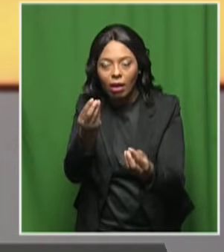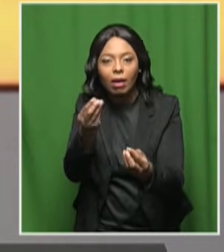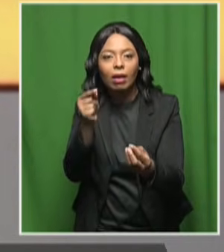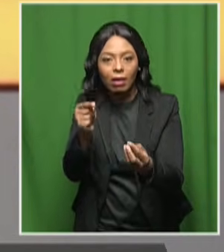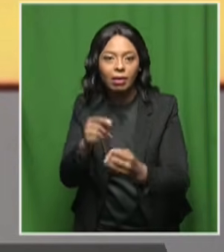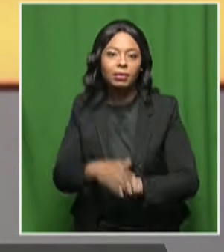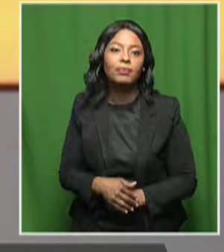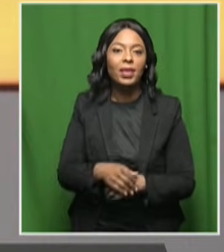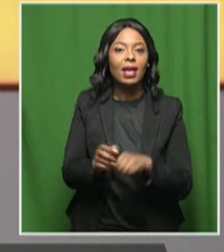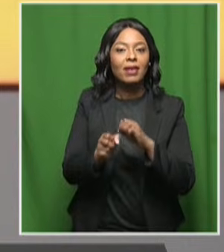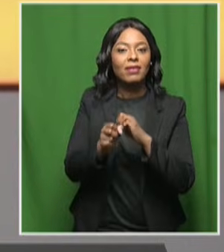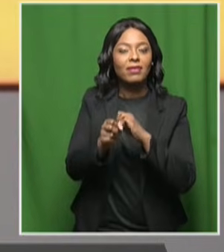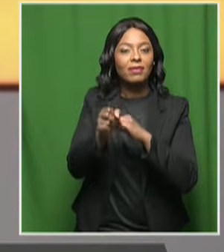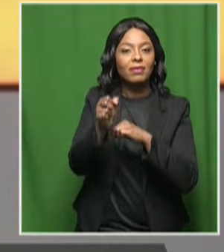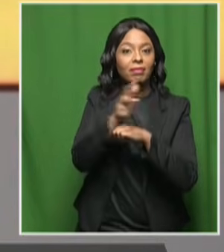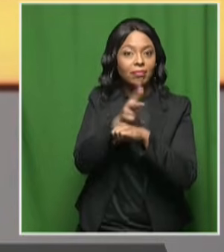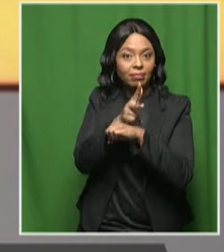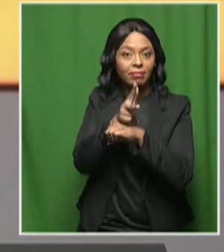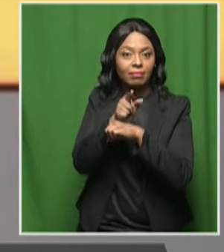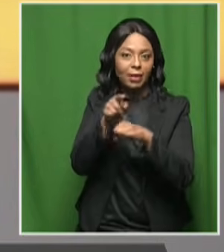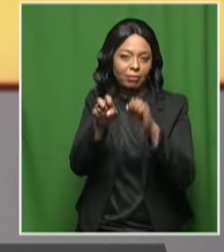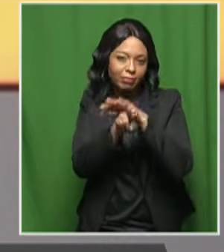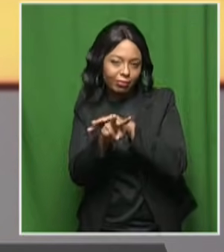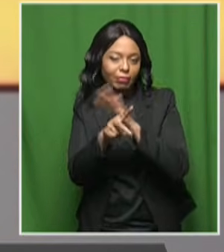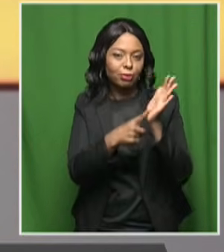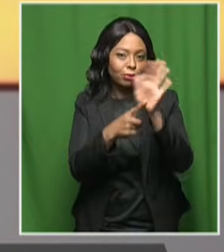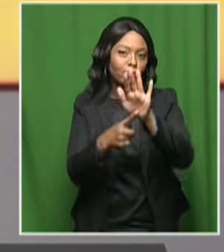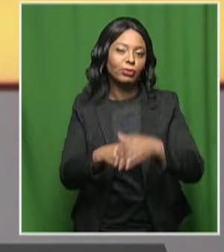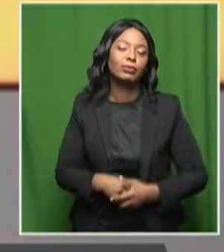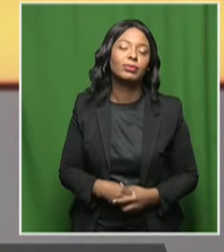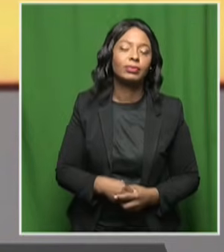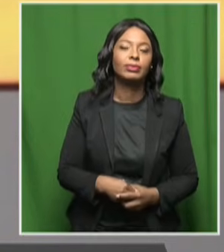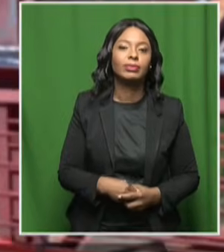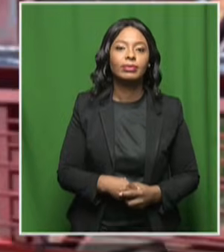video journalist Ditsanelo Masia. Enjoy.